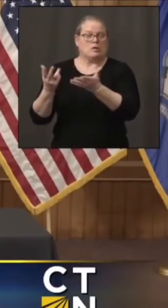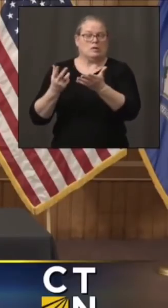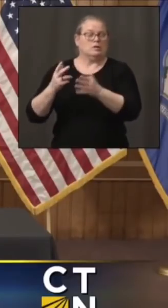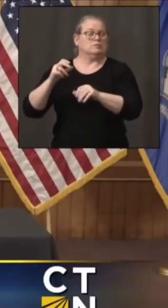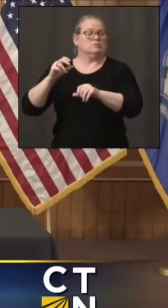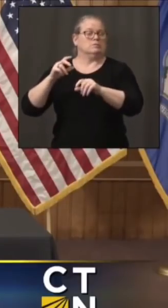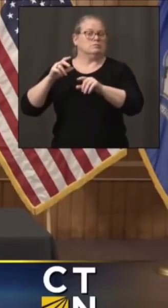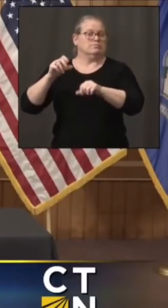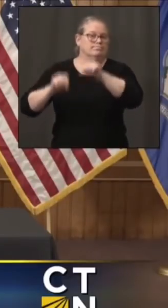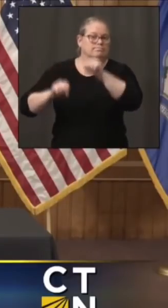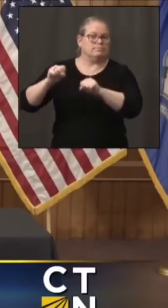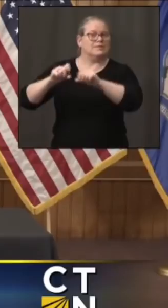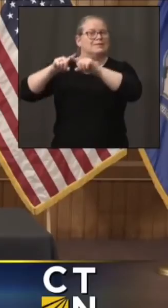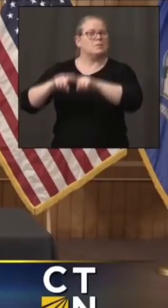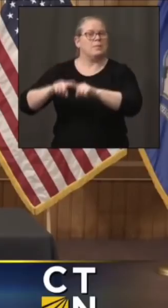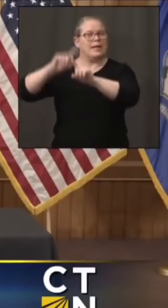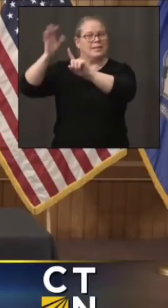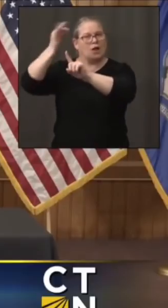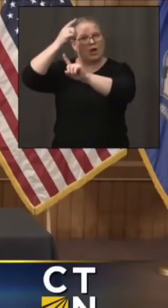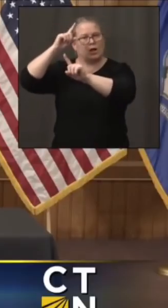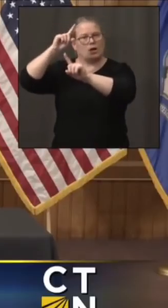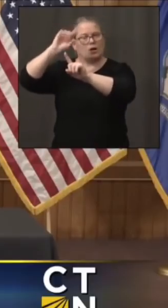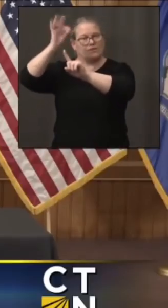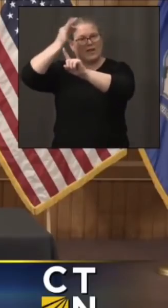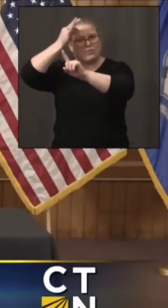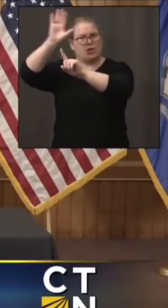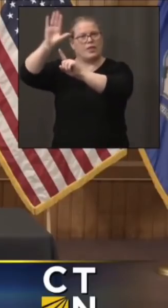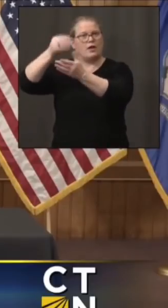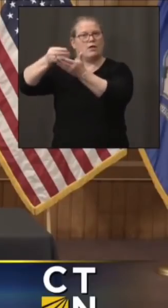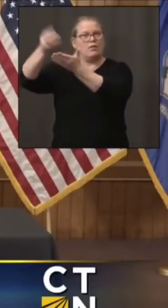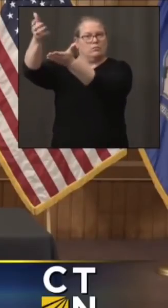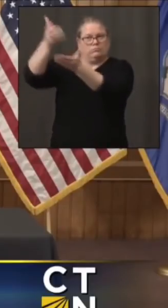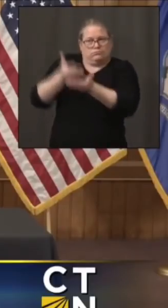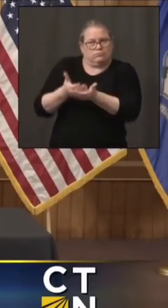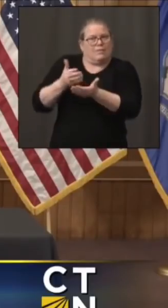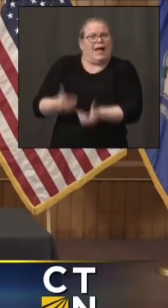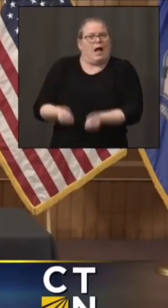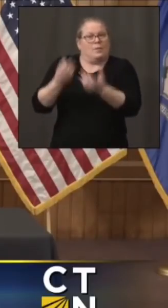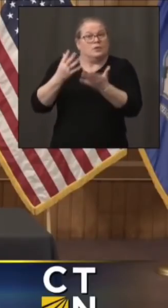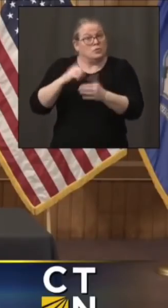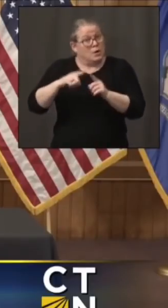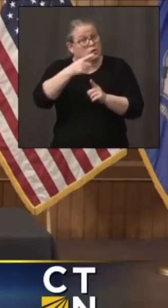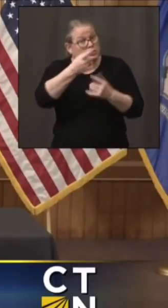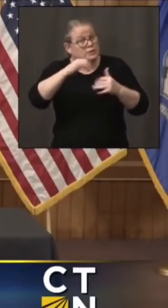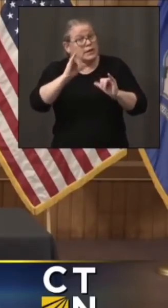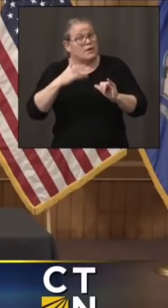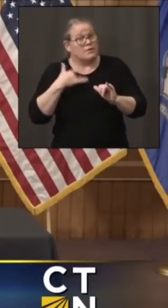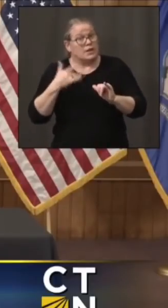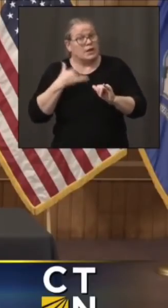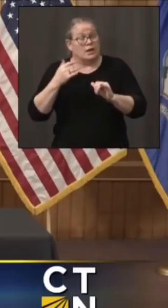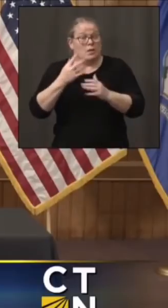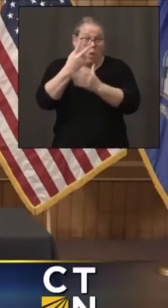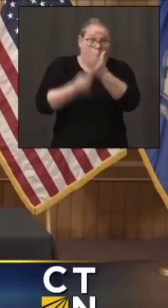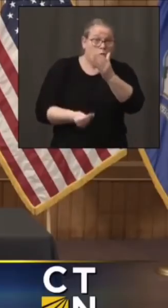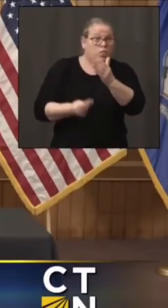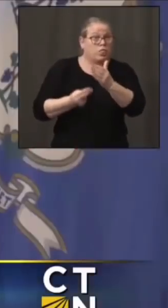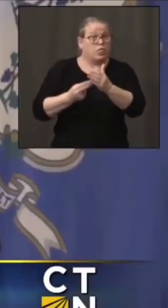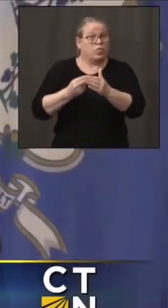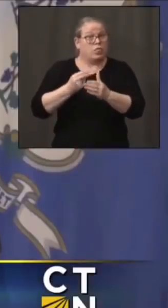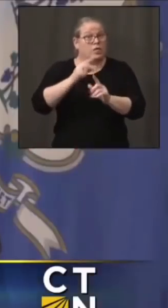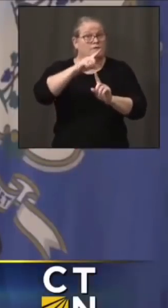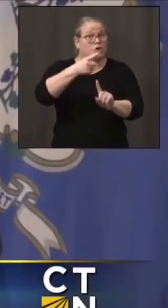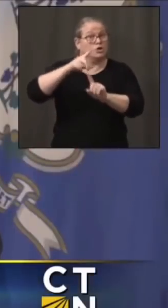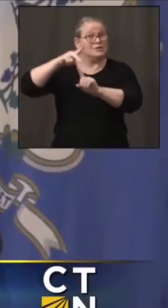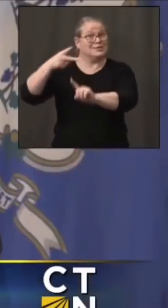government. But do you still have reason to believe that both doses is a realistic goal by the end of January? I do.